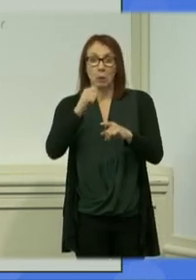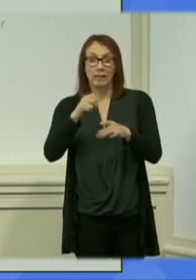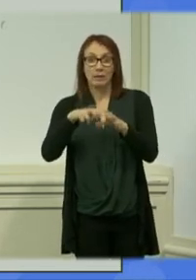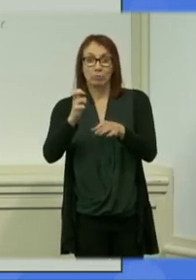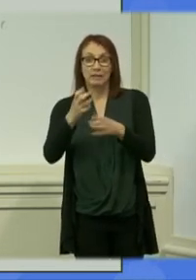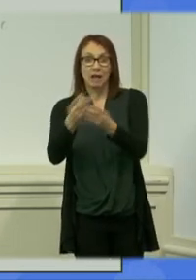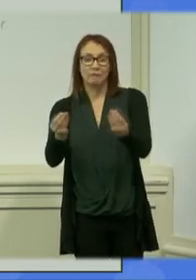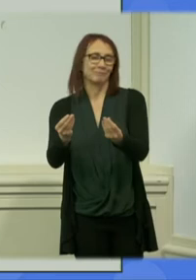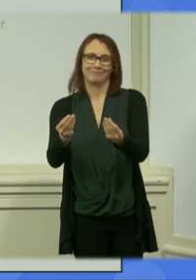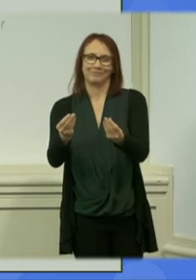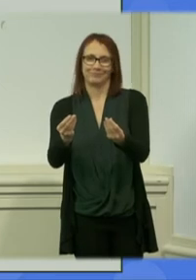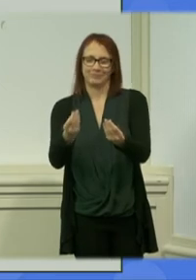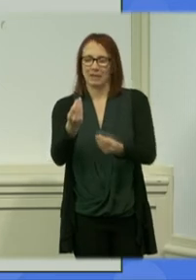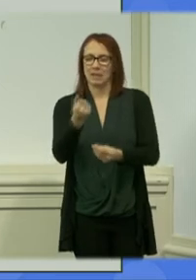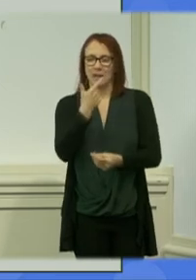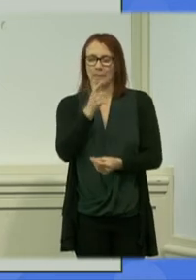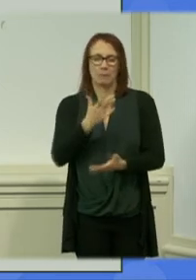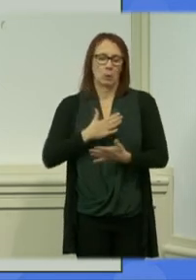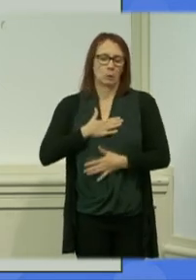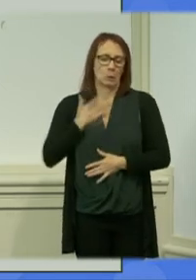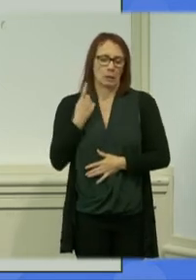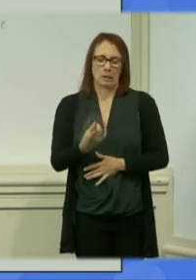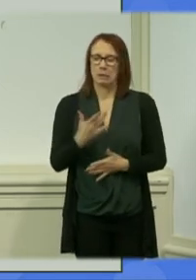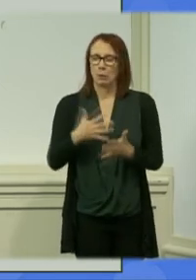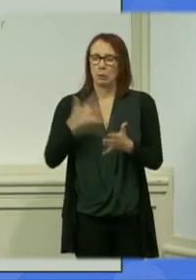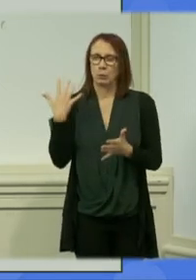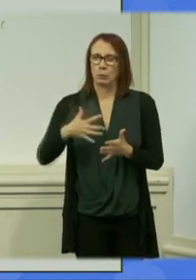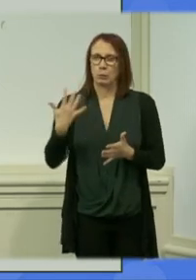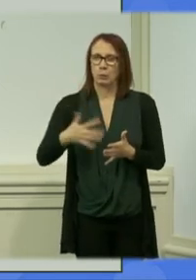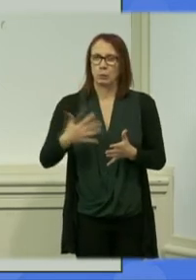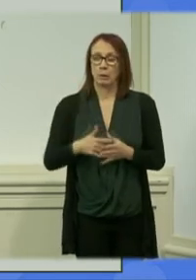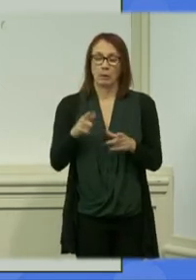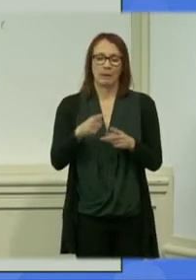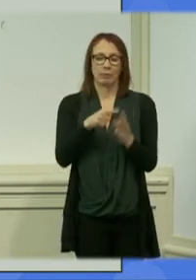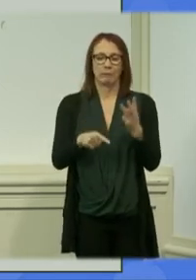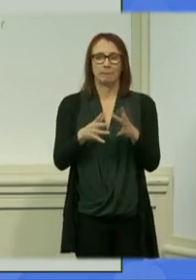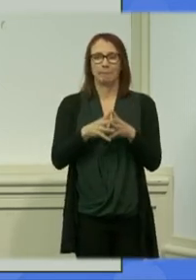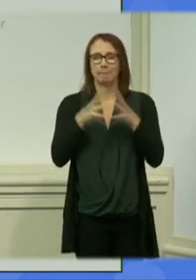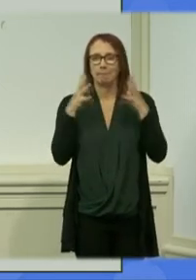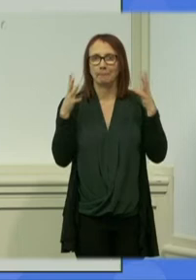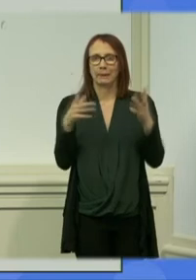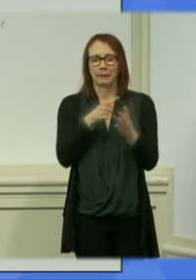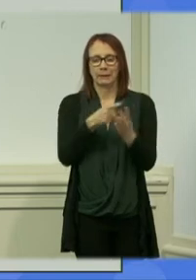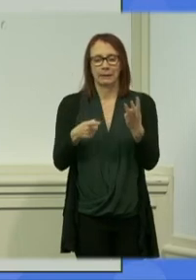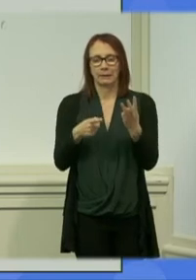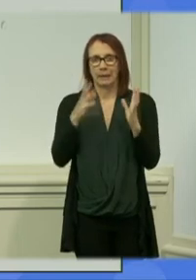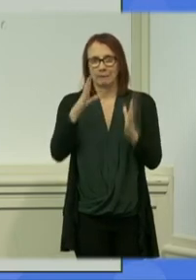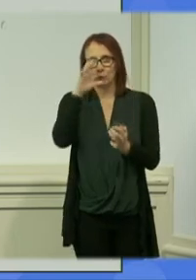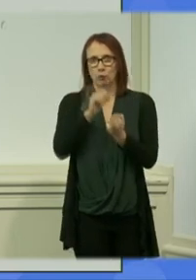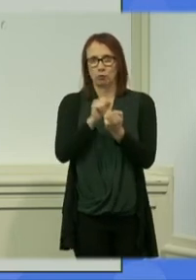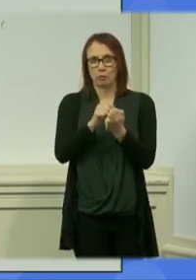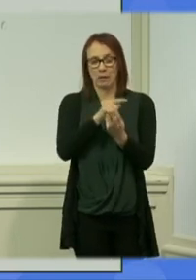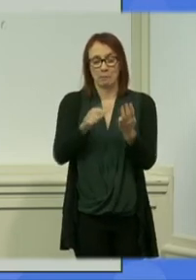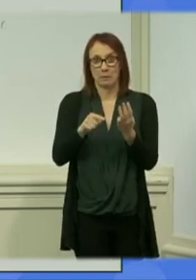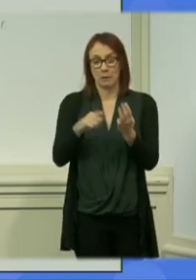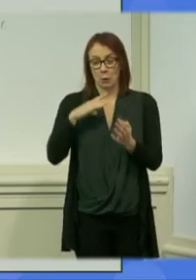I think it's the very annoying tax. It's certainly the very expensive tax. So they're the big ones. And you don't want to lose sight of them, because if you need money to